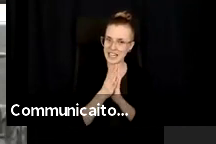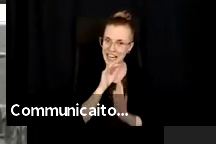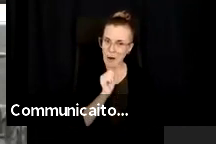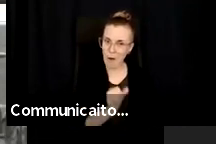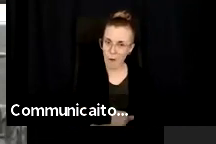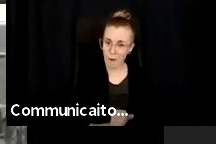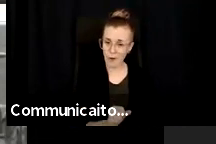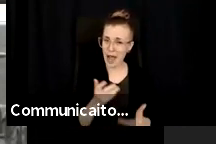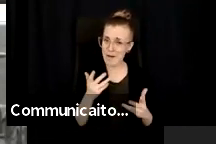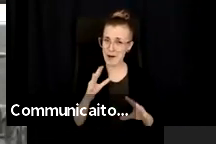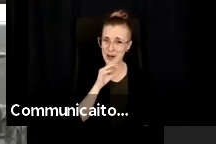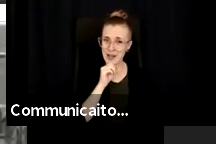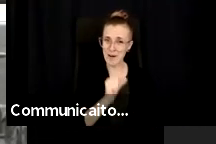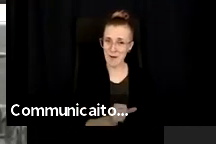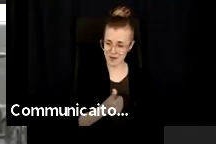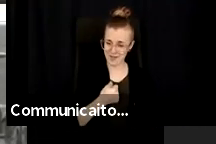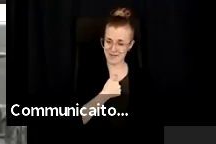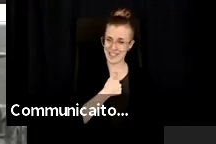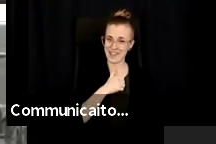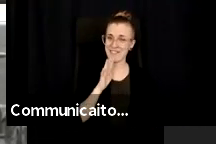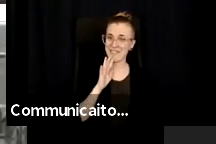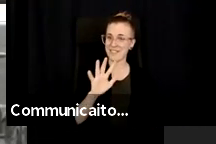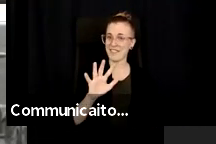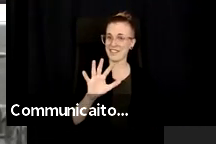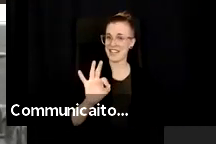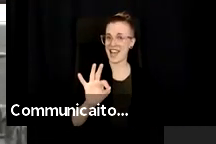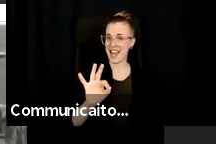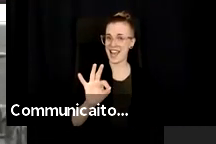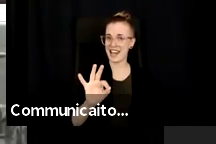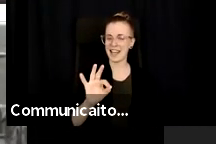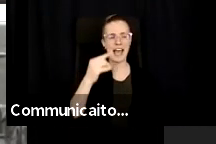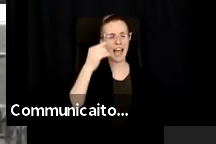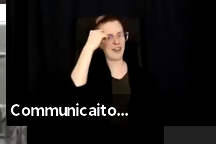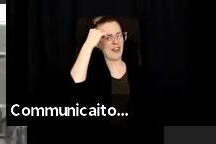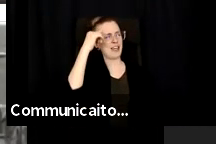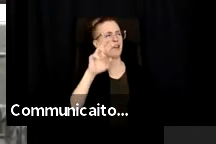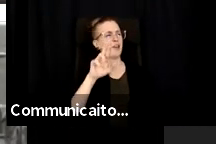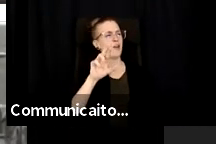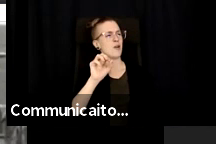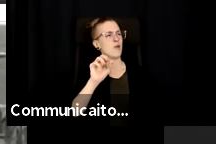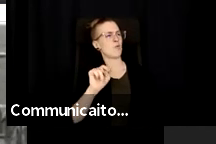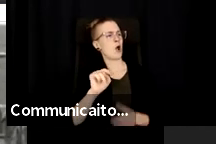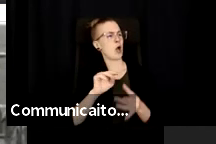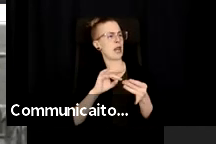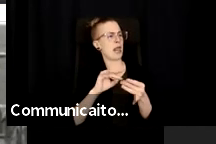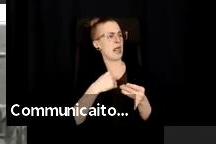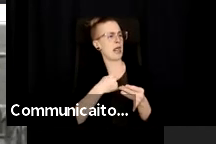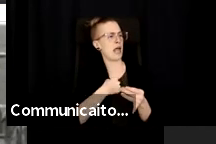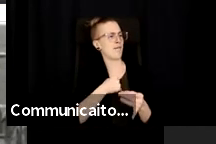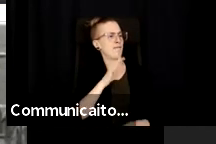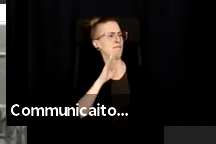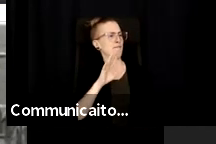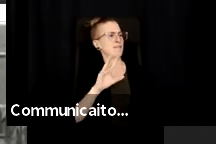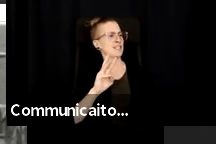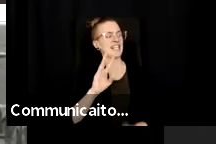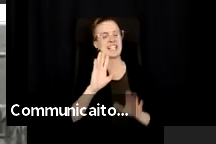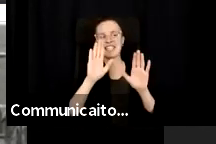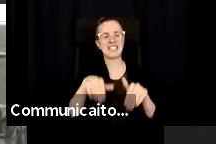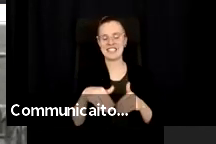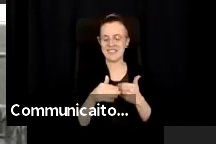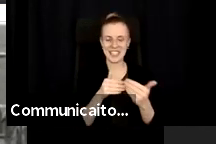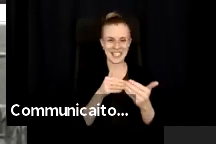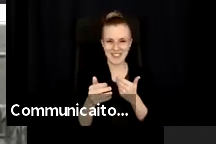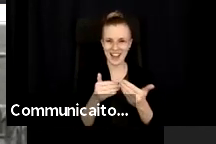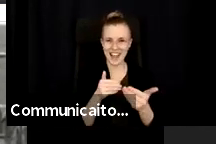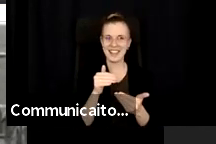I'm actually 59, even though I think the Ron said 56. But anyway, it's something very,